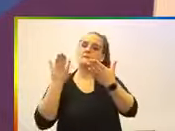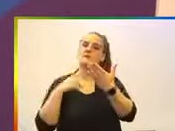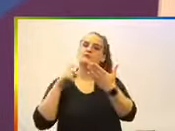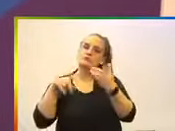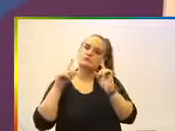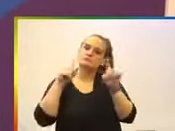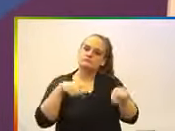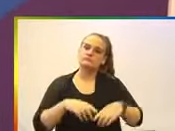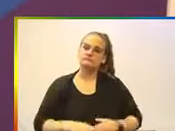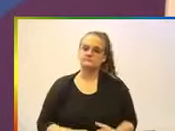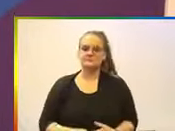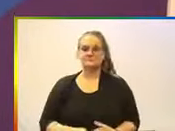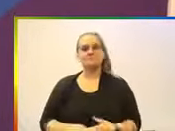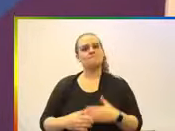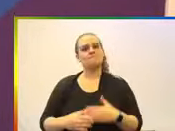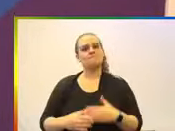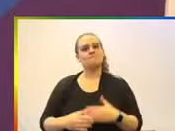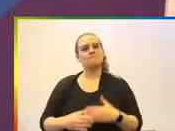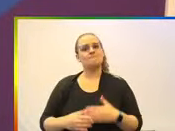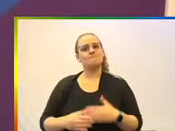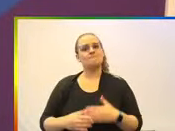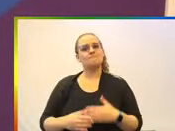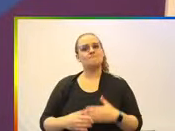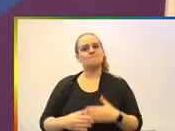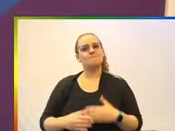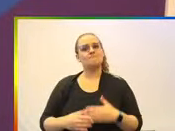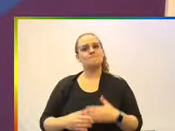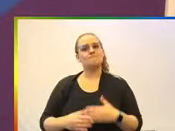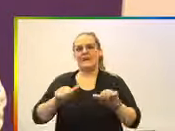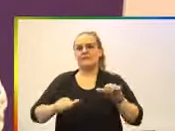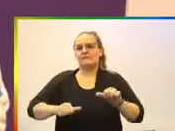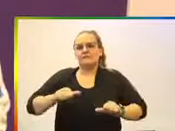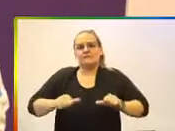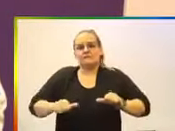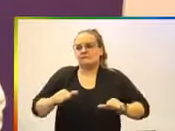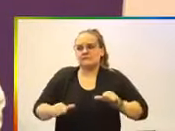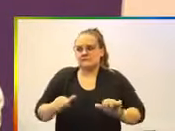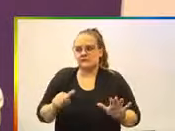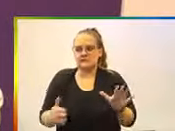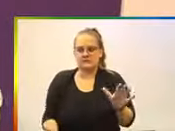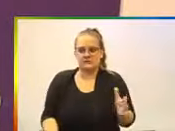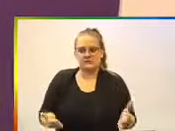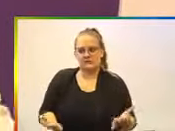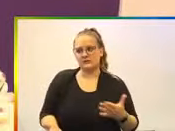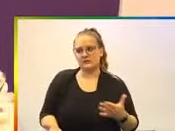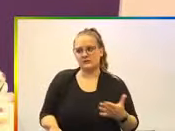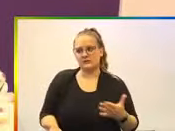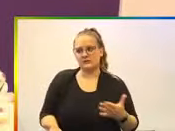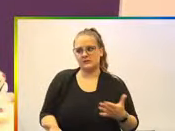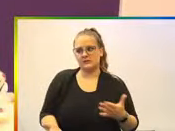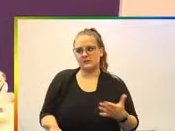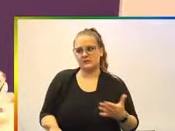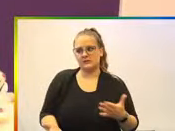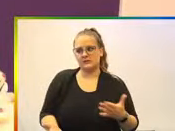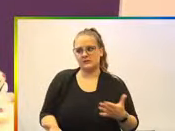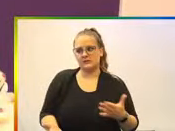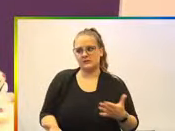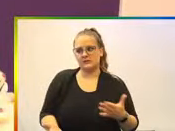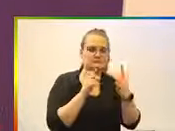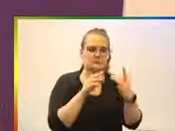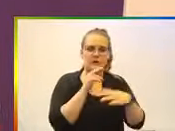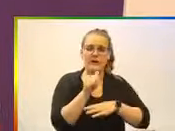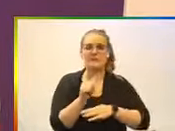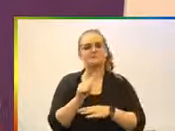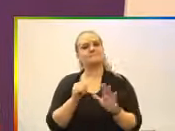way, the hesitancy that they feel when they're at our doorstep is something that we kind of all go through in our